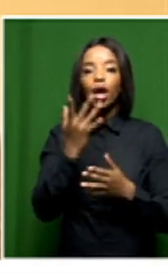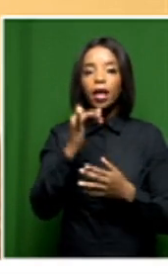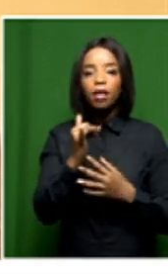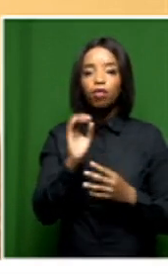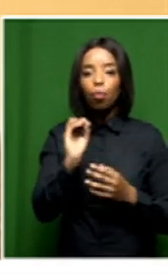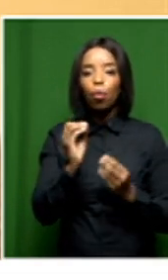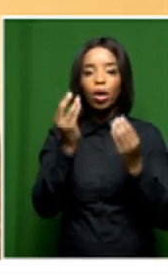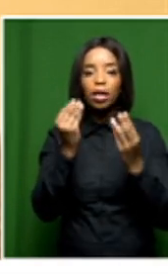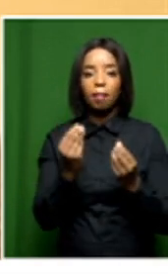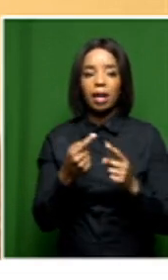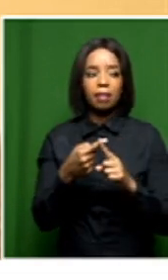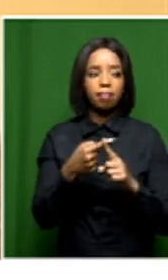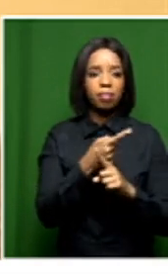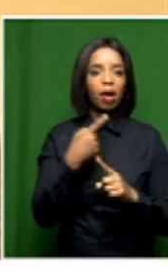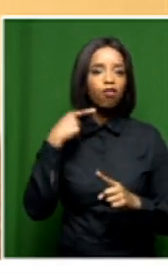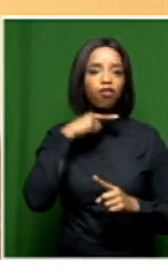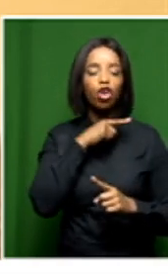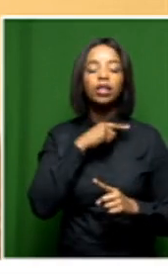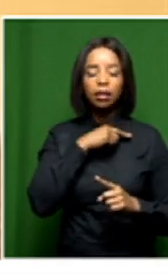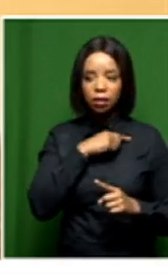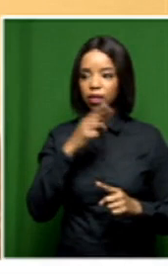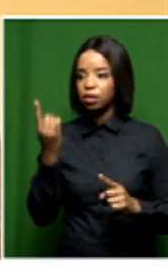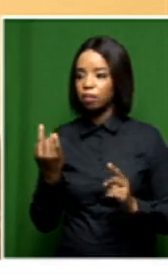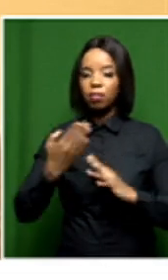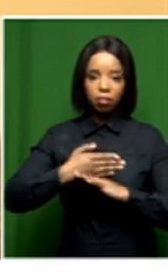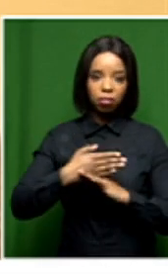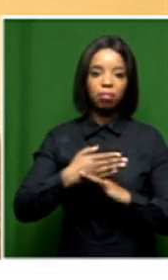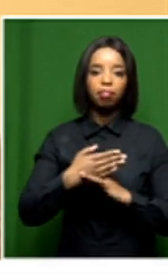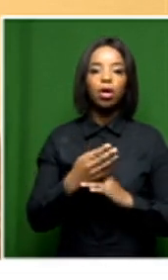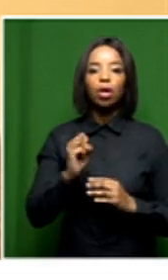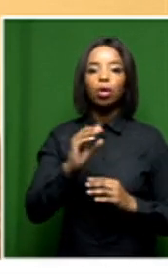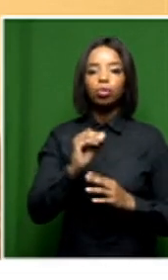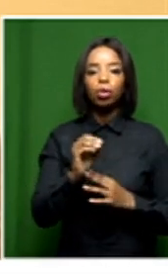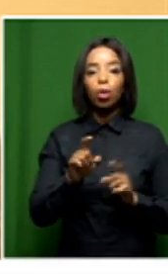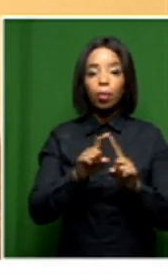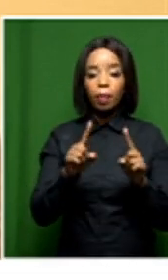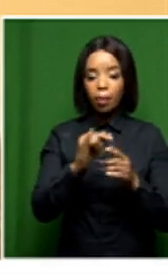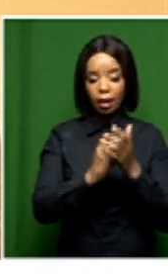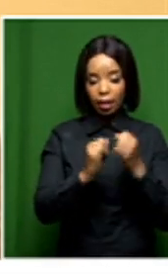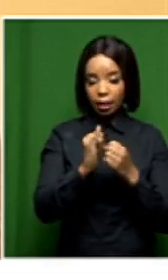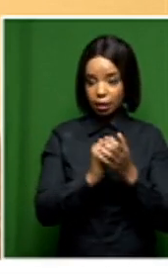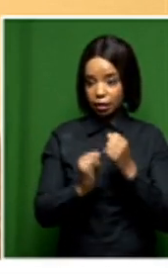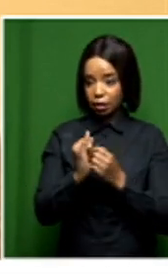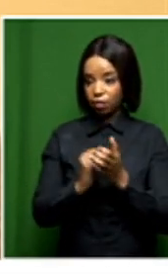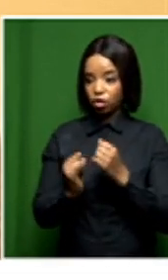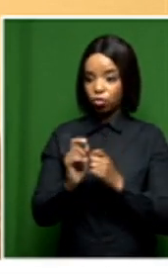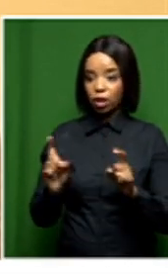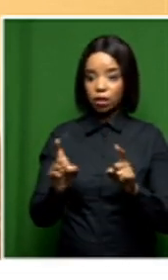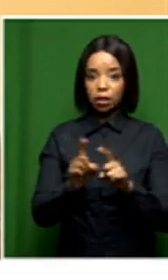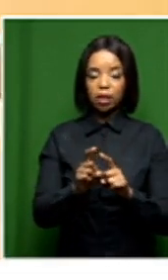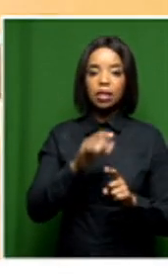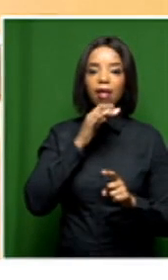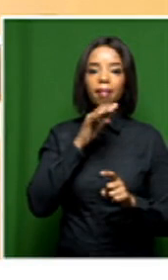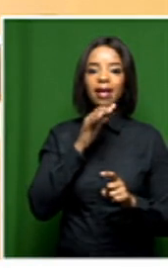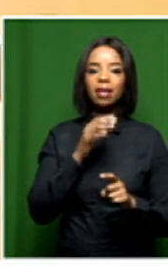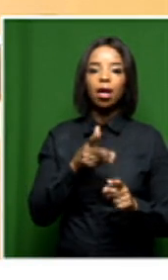in. So we think that the process is very much encouraging, and individuals will be nabbed and individuals will be thrown behind the bus. So I have